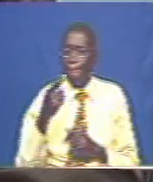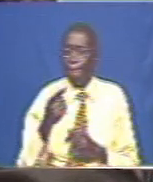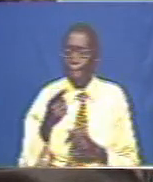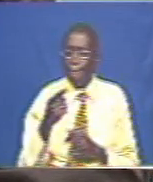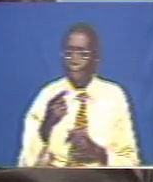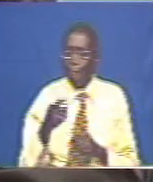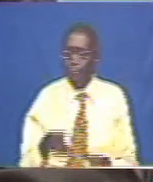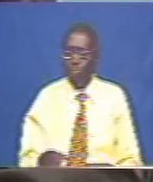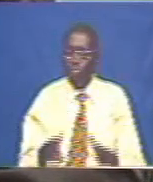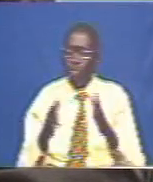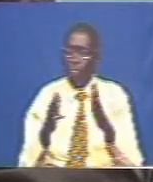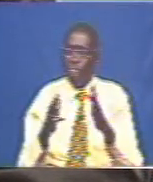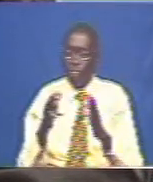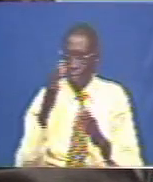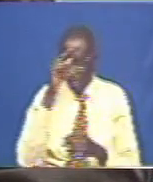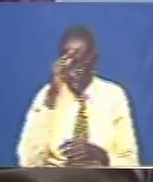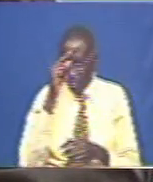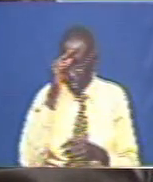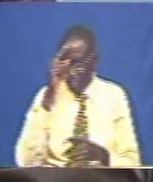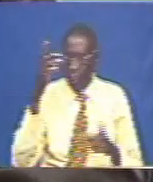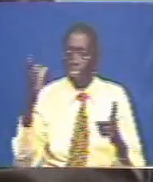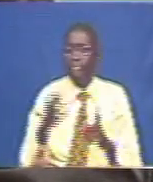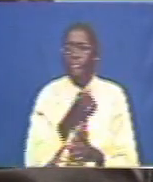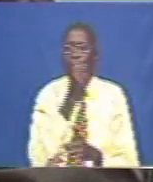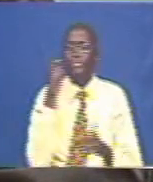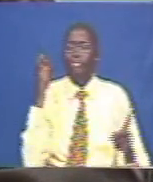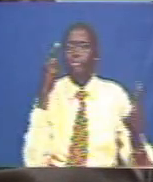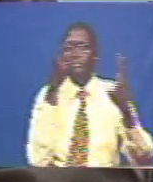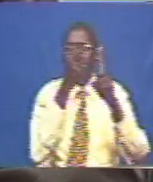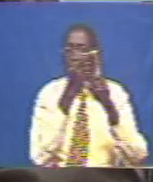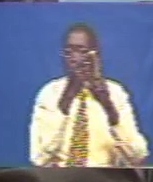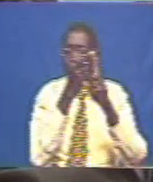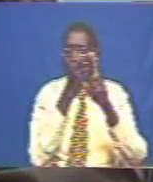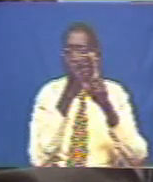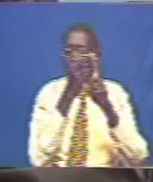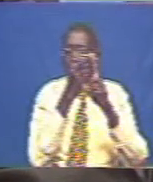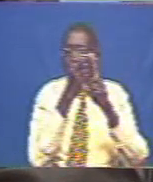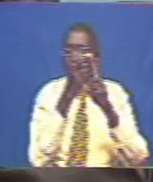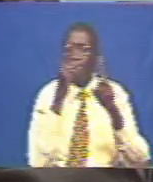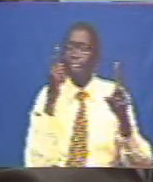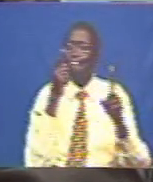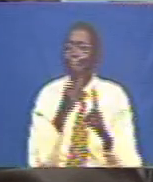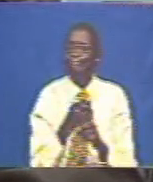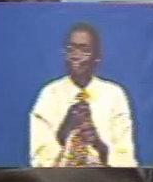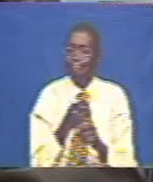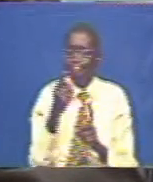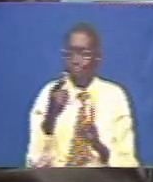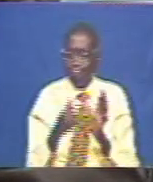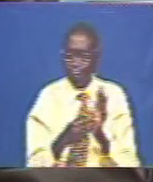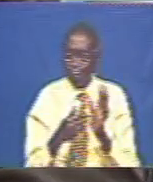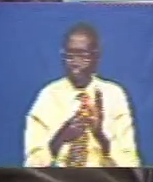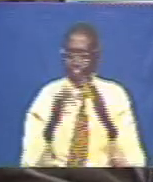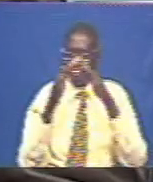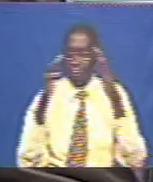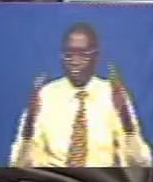instrument through which the government can achieve its objectives, its goals. For example, in housing, I'm